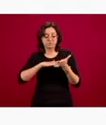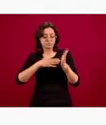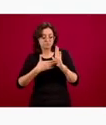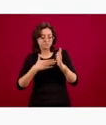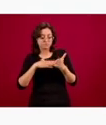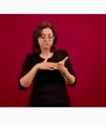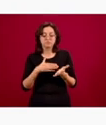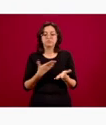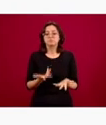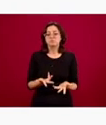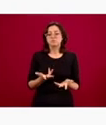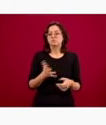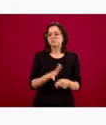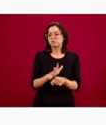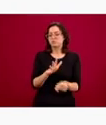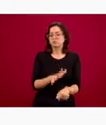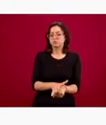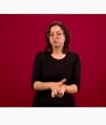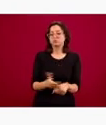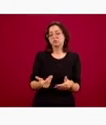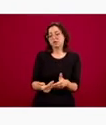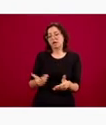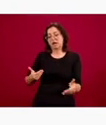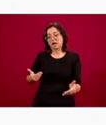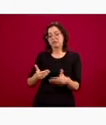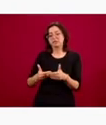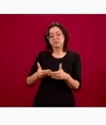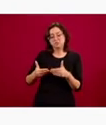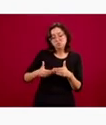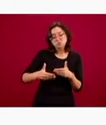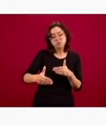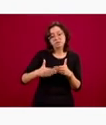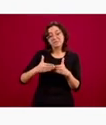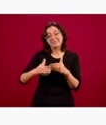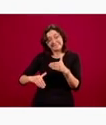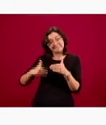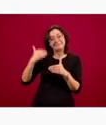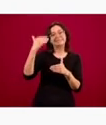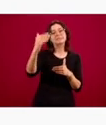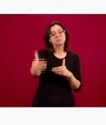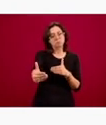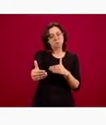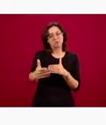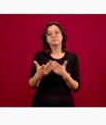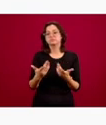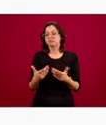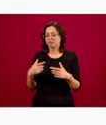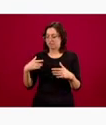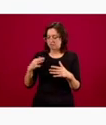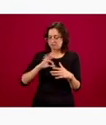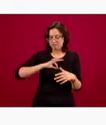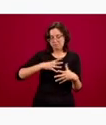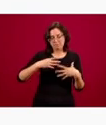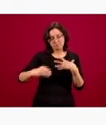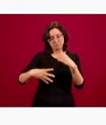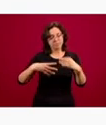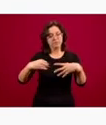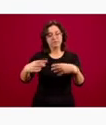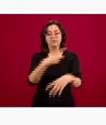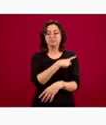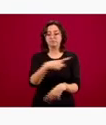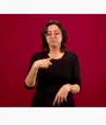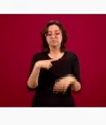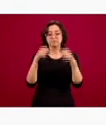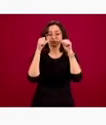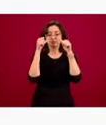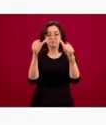sociologists, all sorts of professionals that are implementing these actions. These actions are aimed to be implemented before, during,